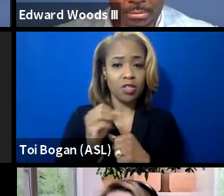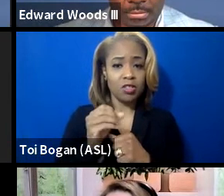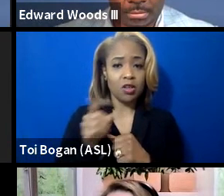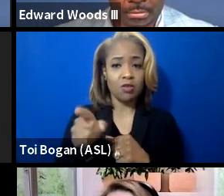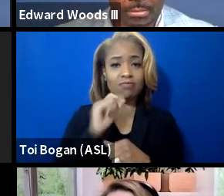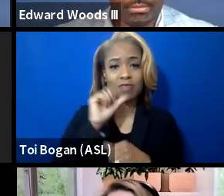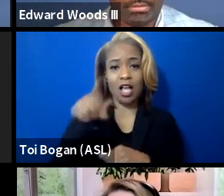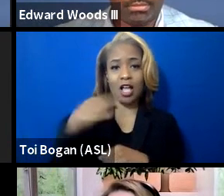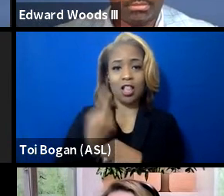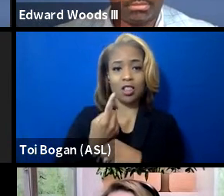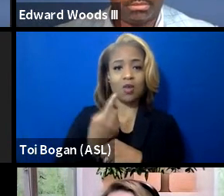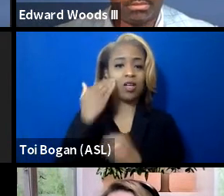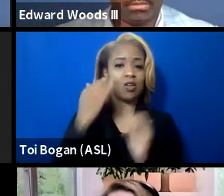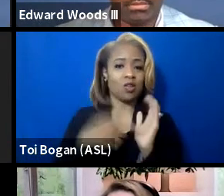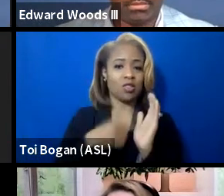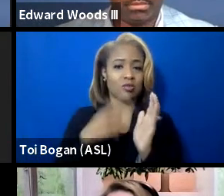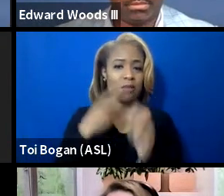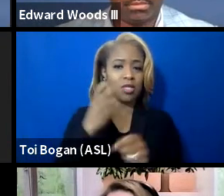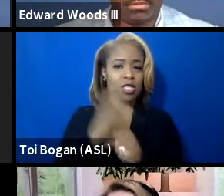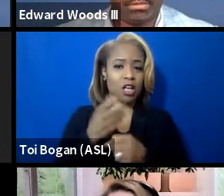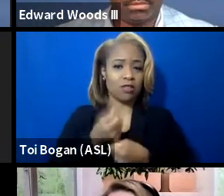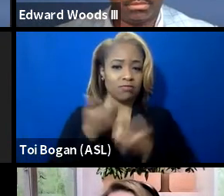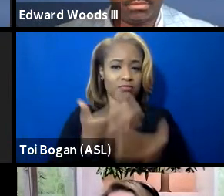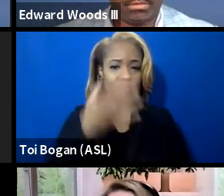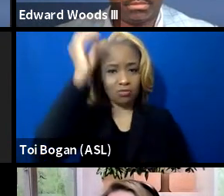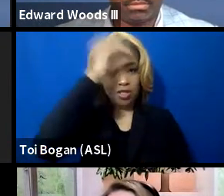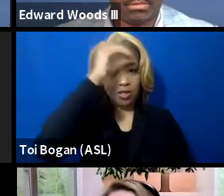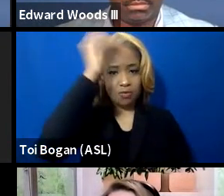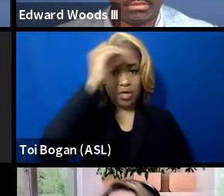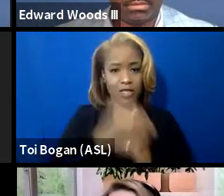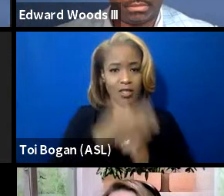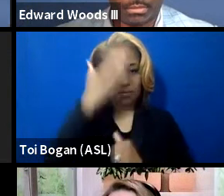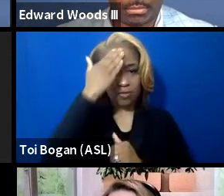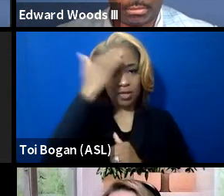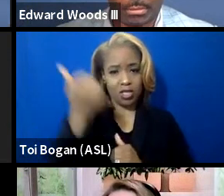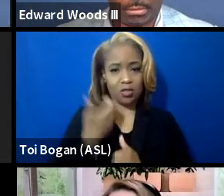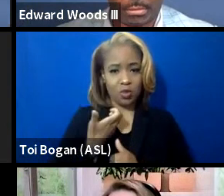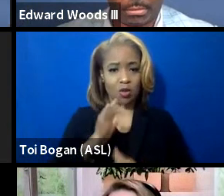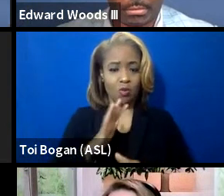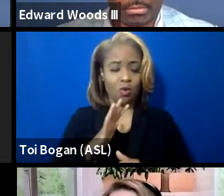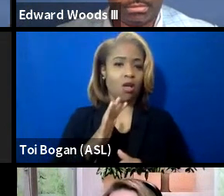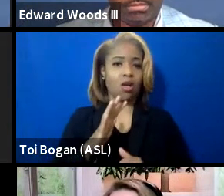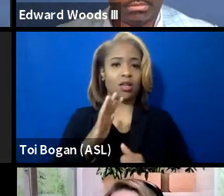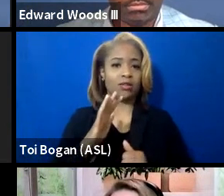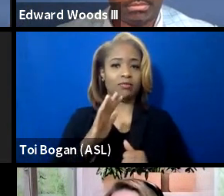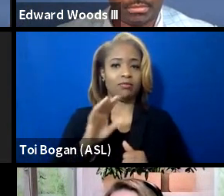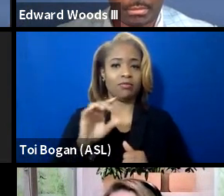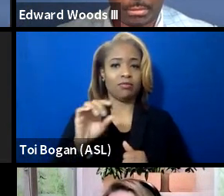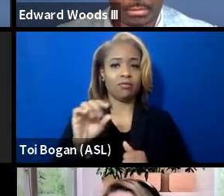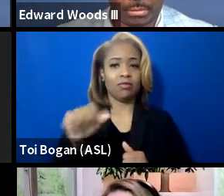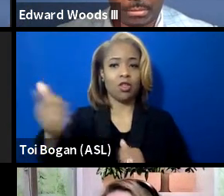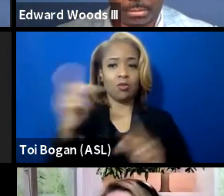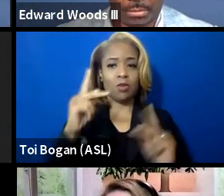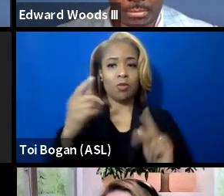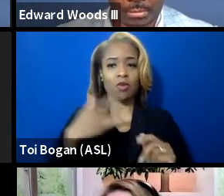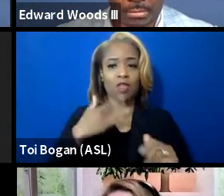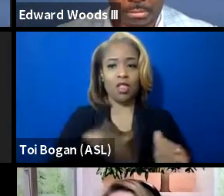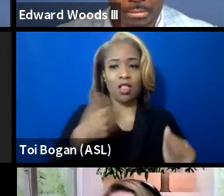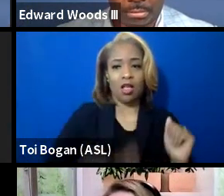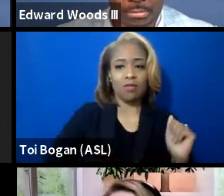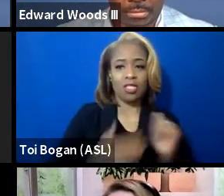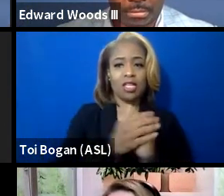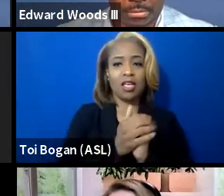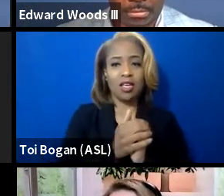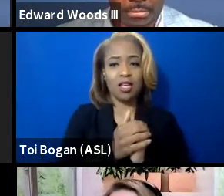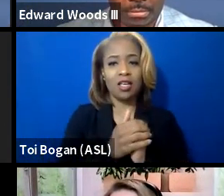alone. I know sometimes it can be hard to express our opinions because we don't want to upset the rest of the group in any way, shape, or form, or have them